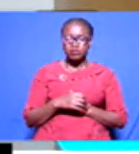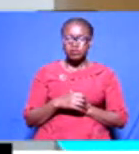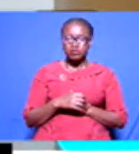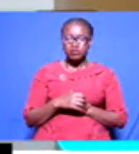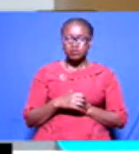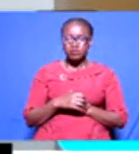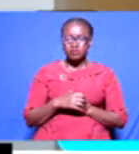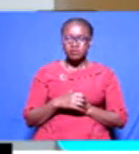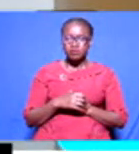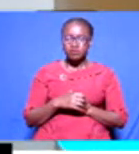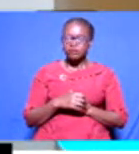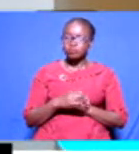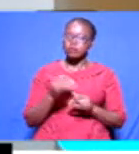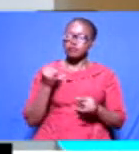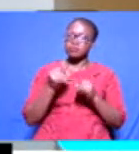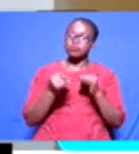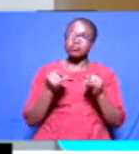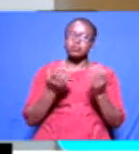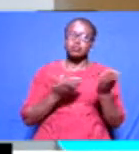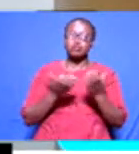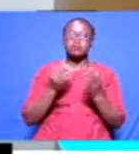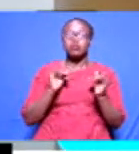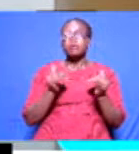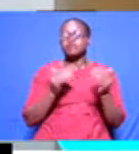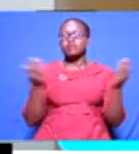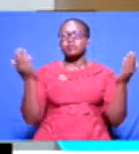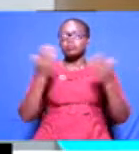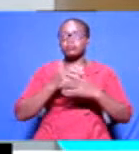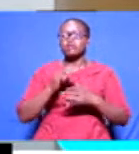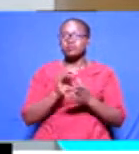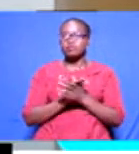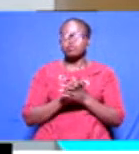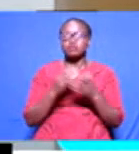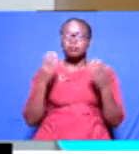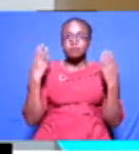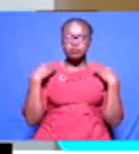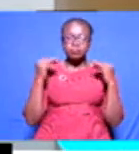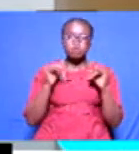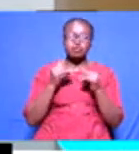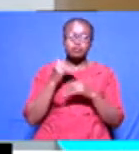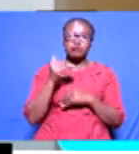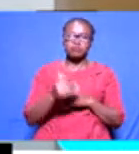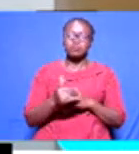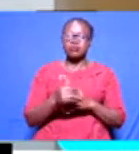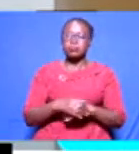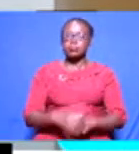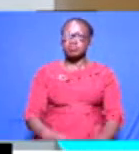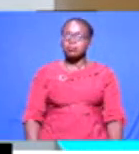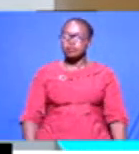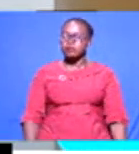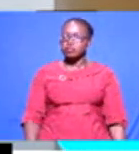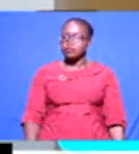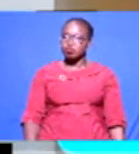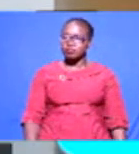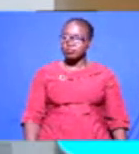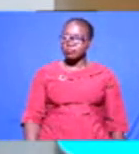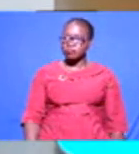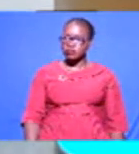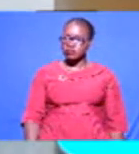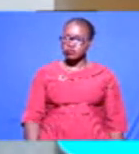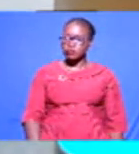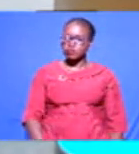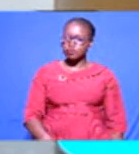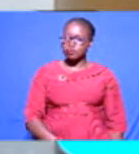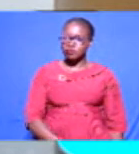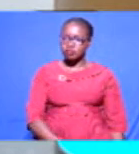Well, that's how we wrap our business news for tonight. Karen Kibet is coming up next with the sports update. My name is Carol Jenga.